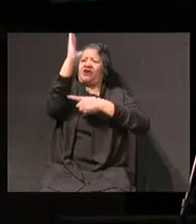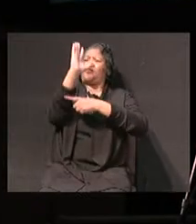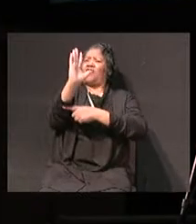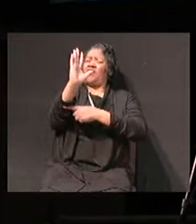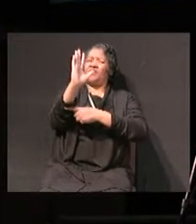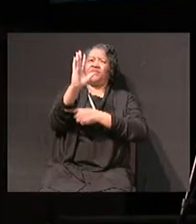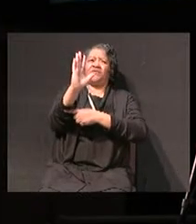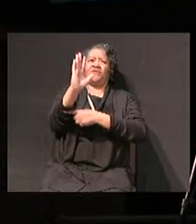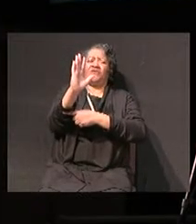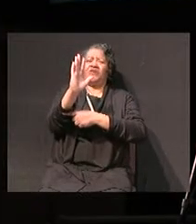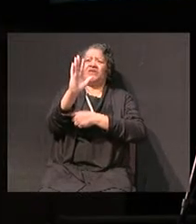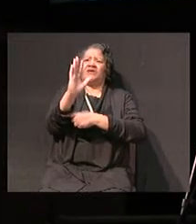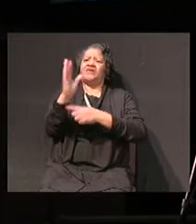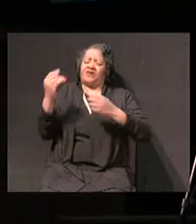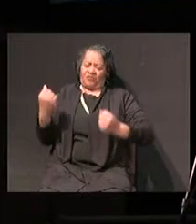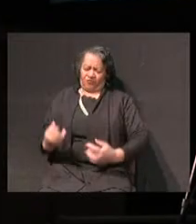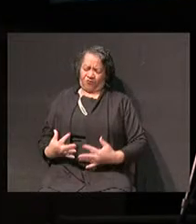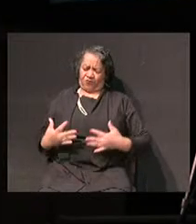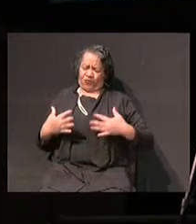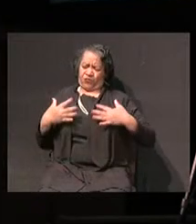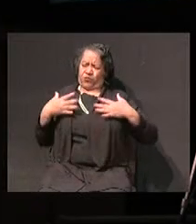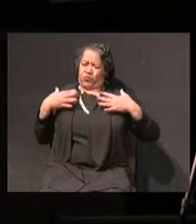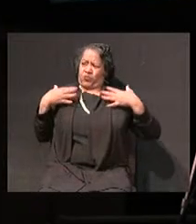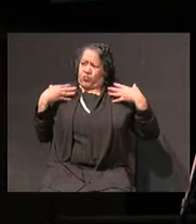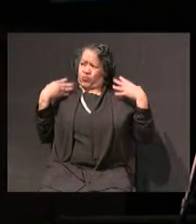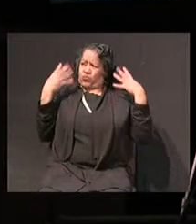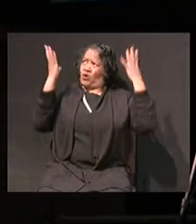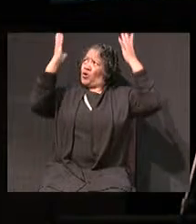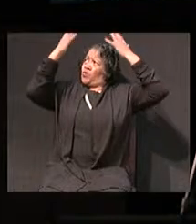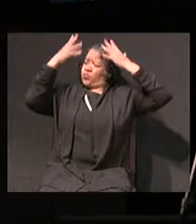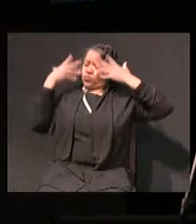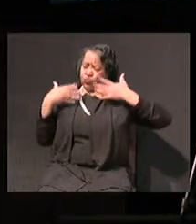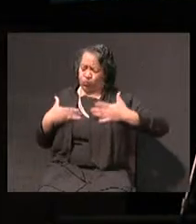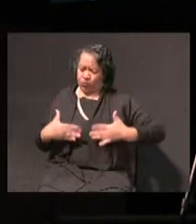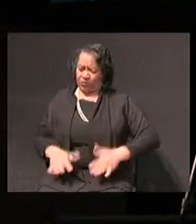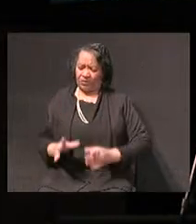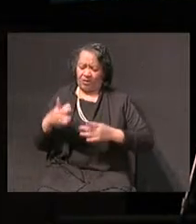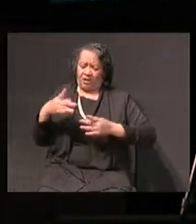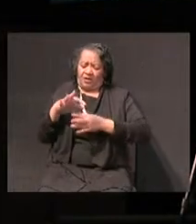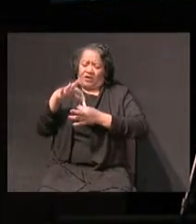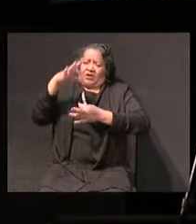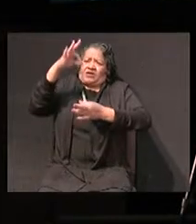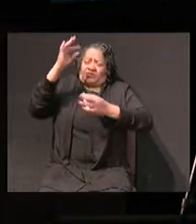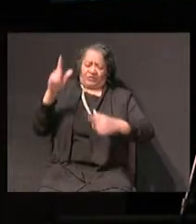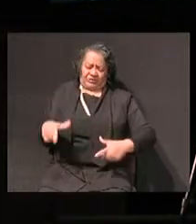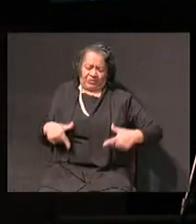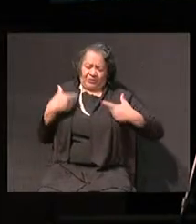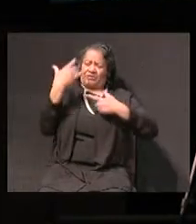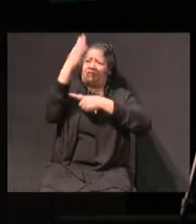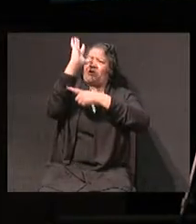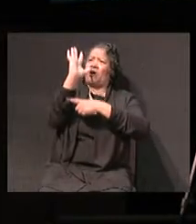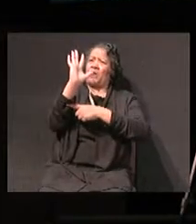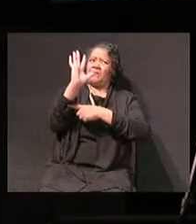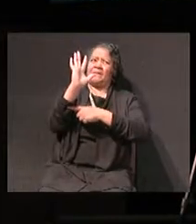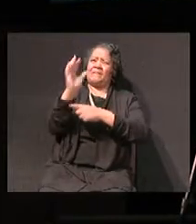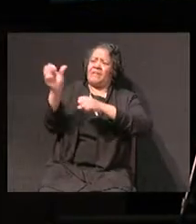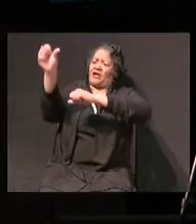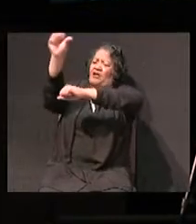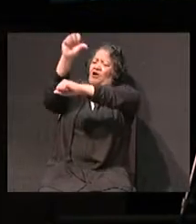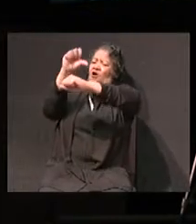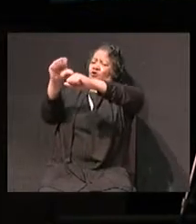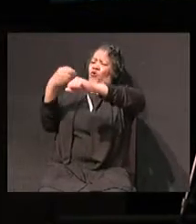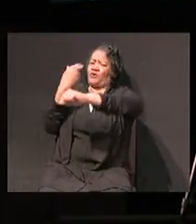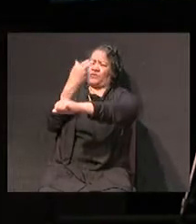God, fill us with your presence. Spirit of the living God, anoint